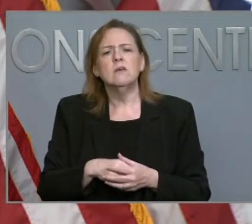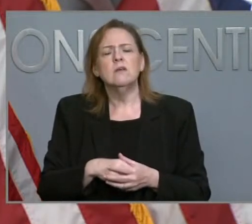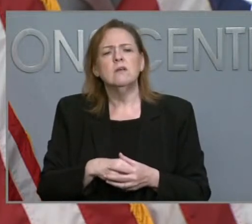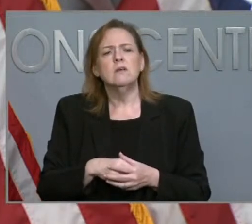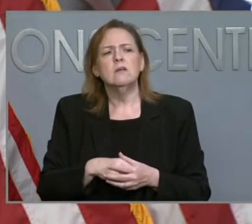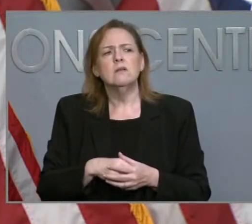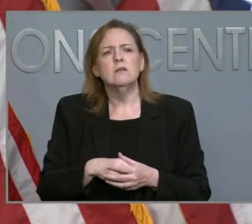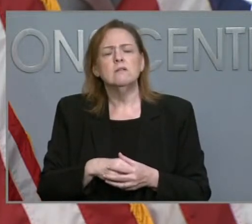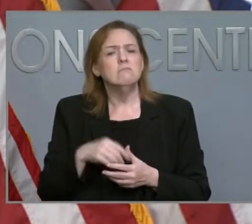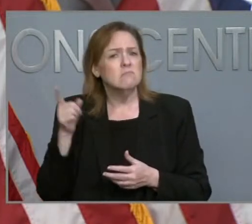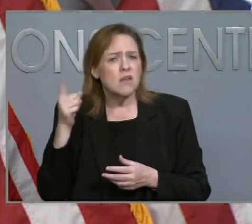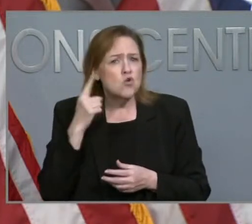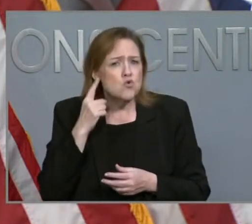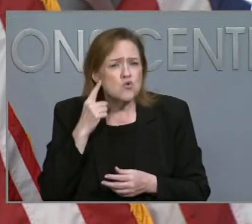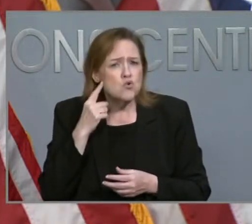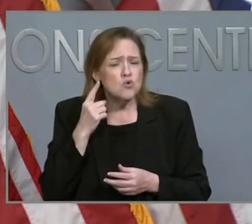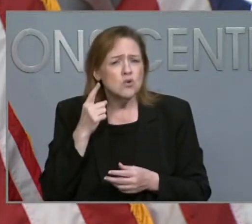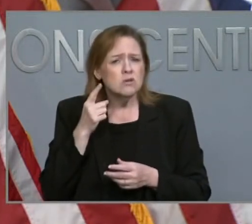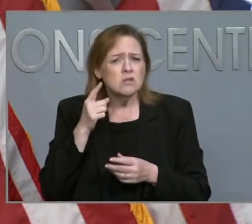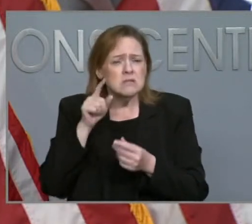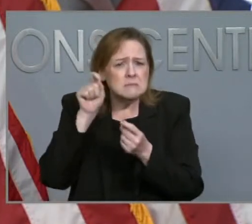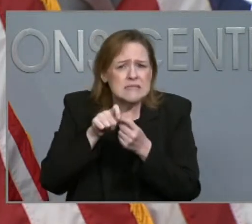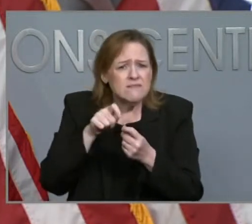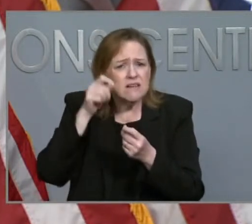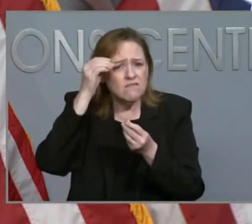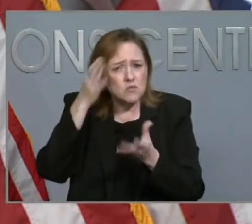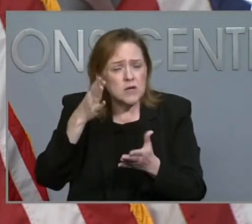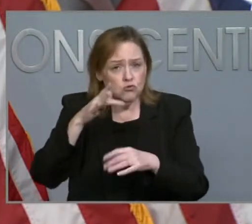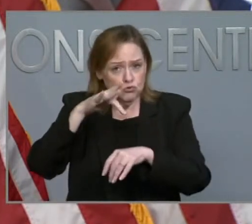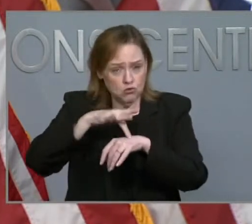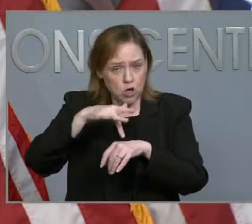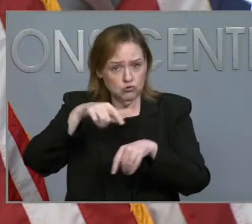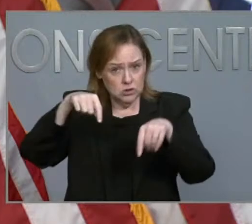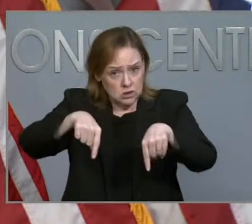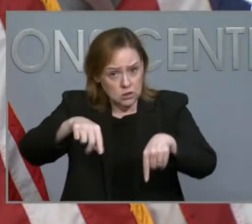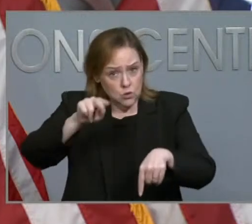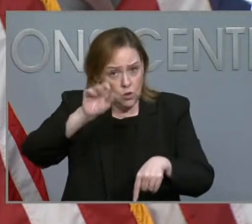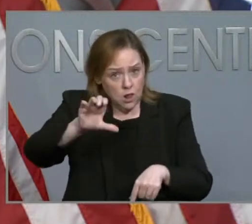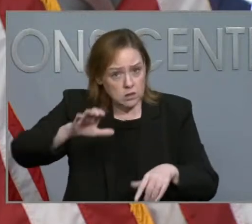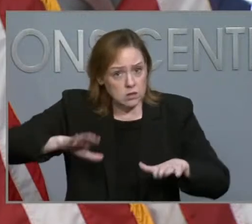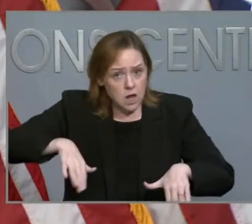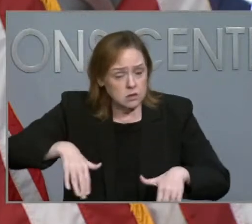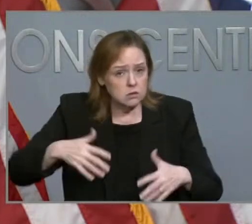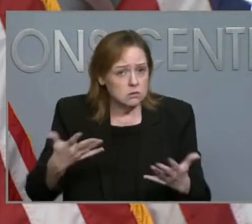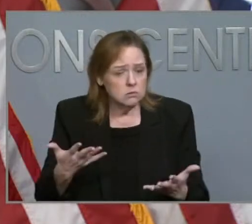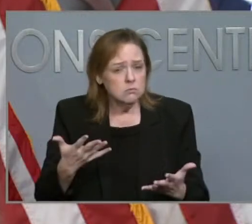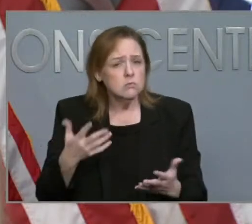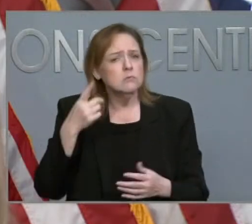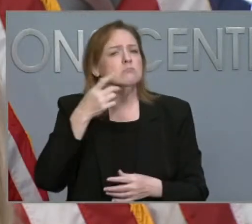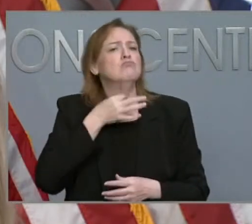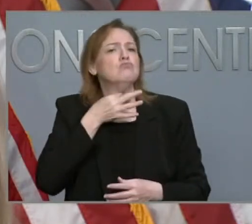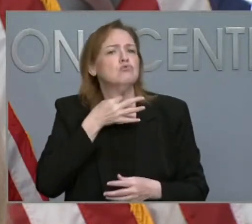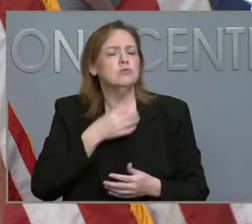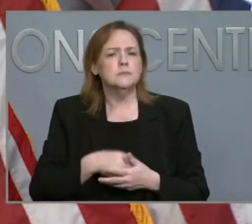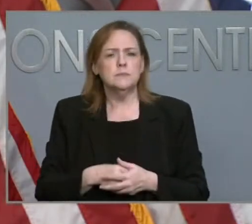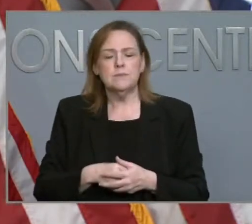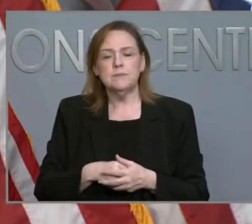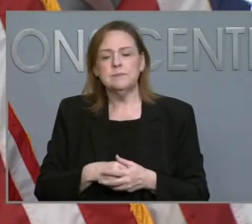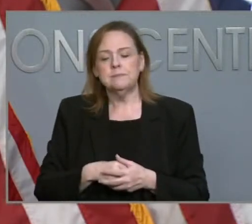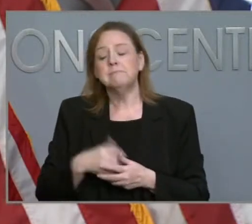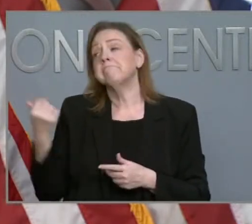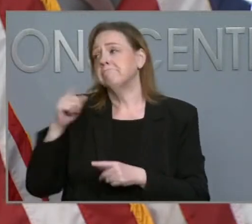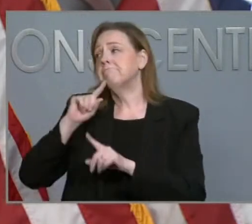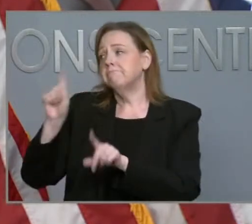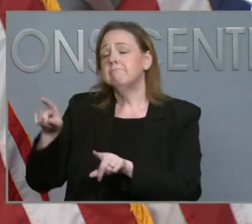anything specific, or that type of disinformation that has actually touched upon North Carolina in some way? We are in communication with